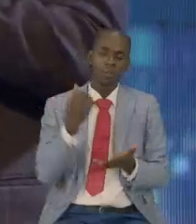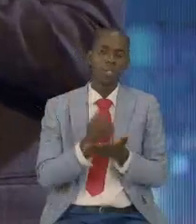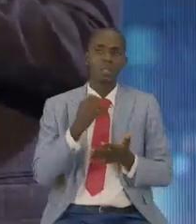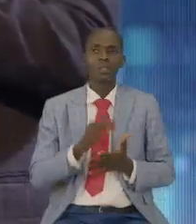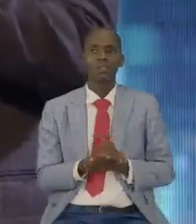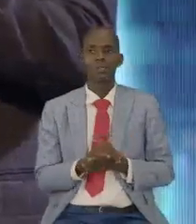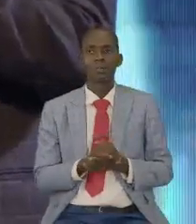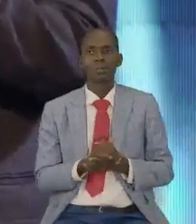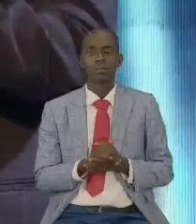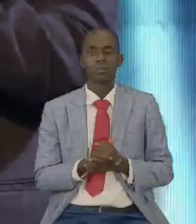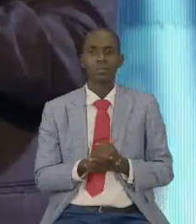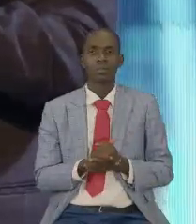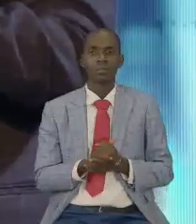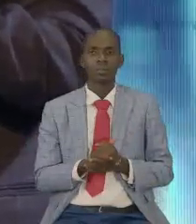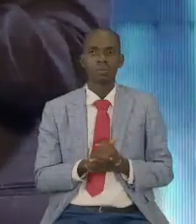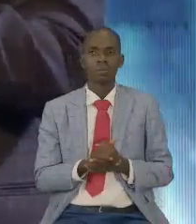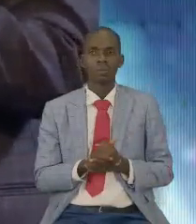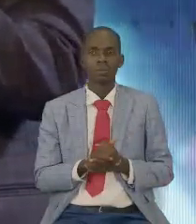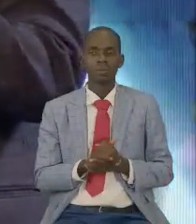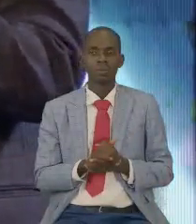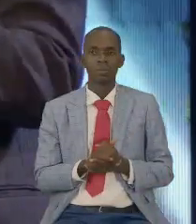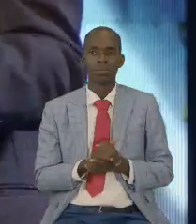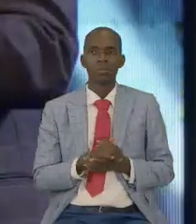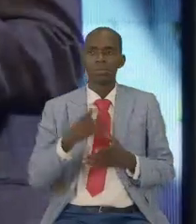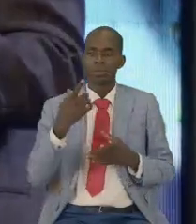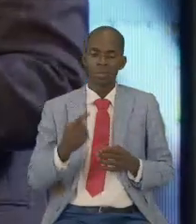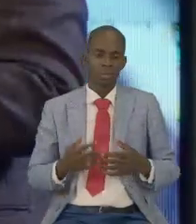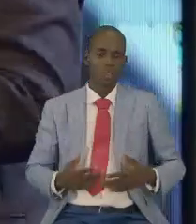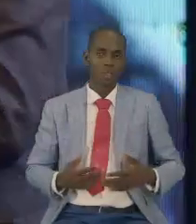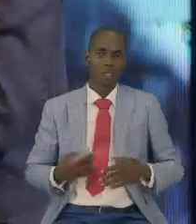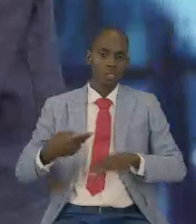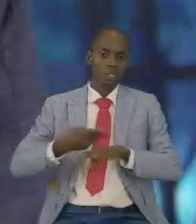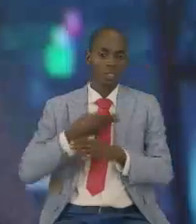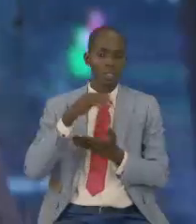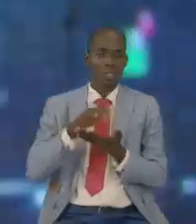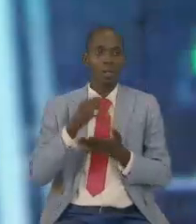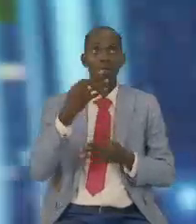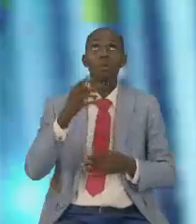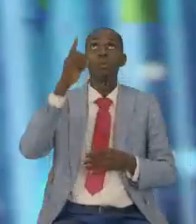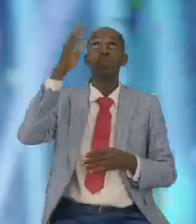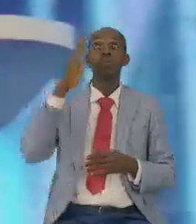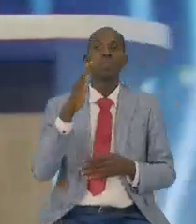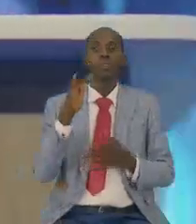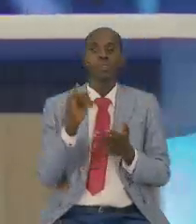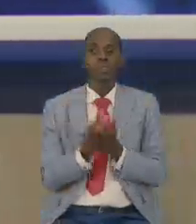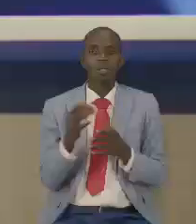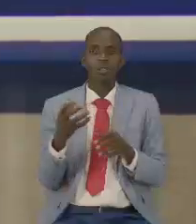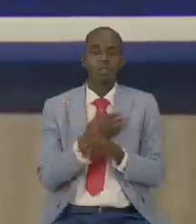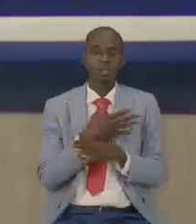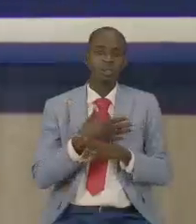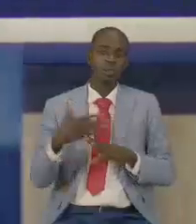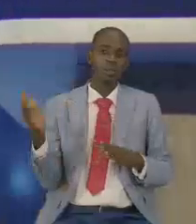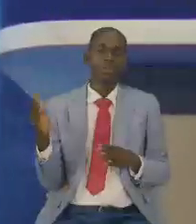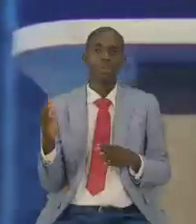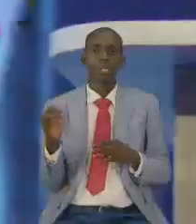The Lamb of God that taketh away every sin,